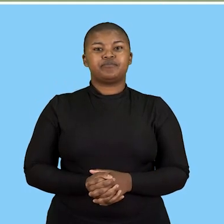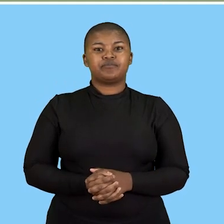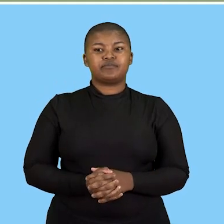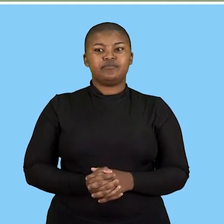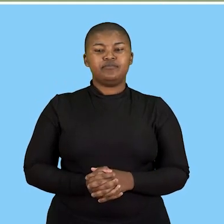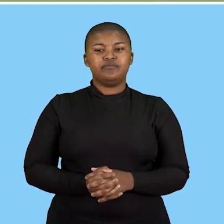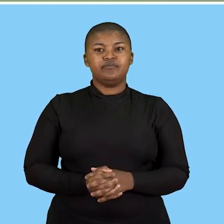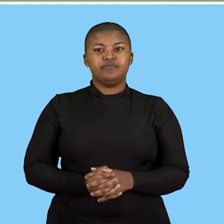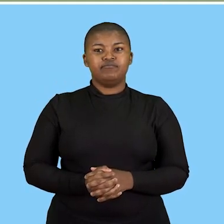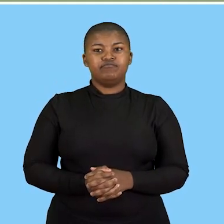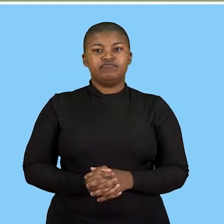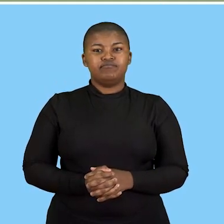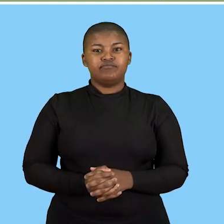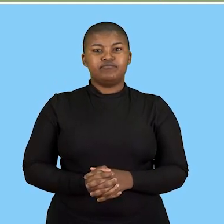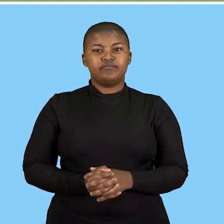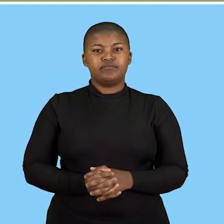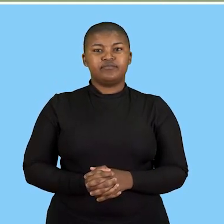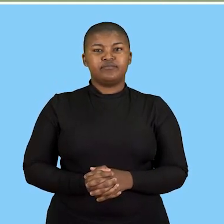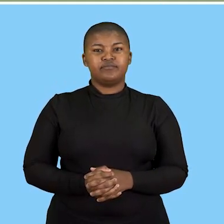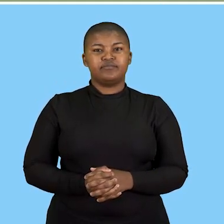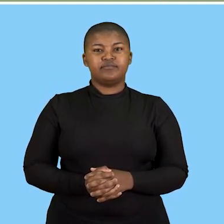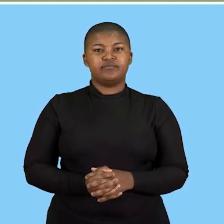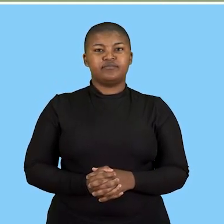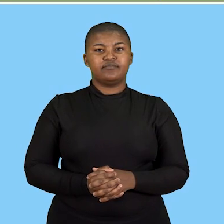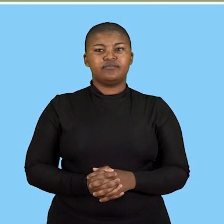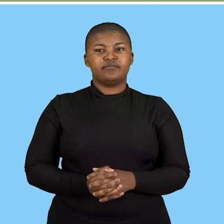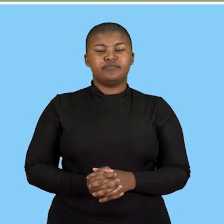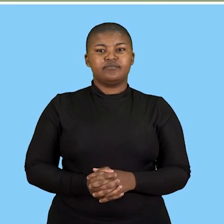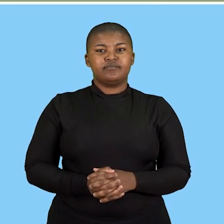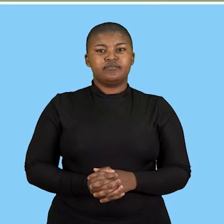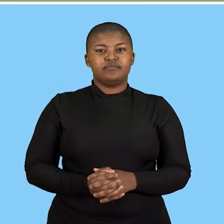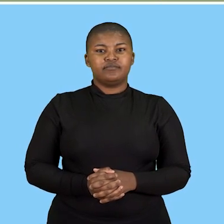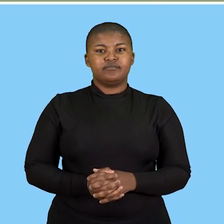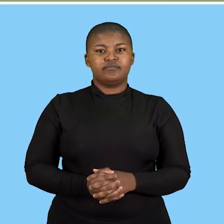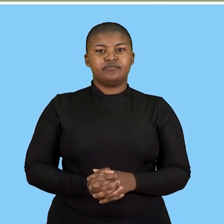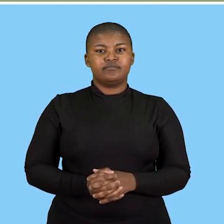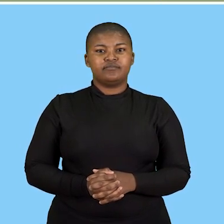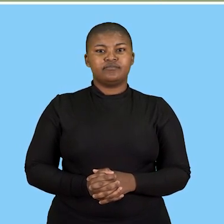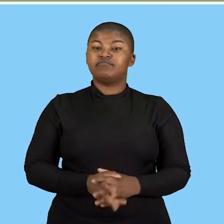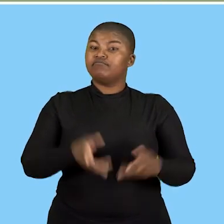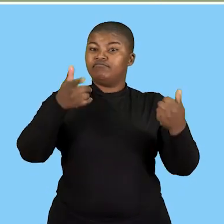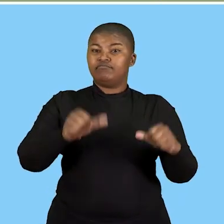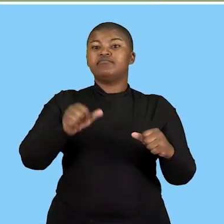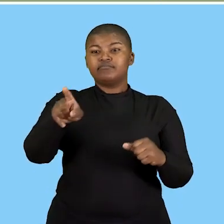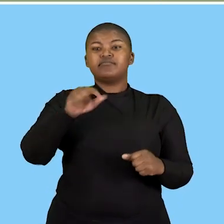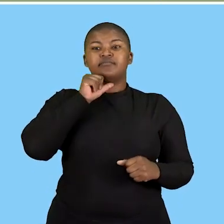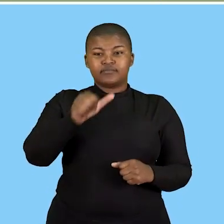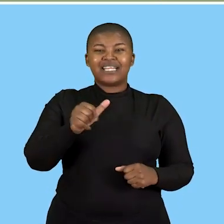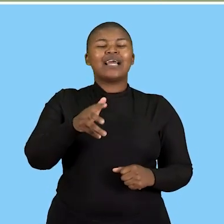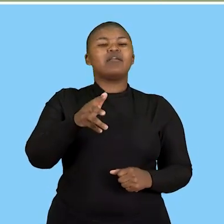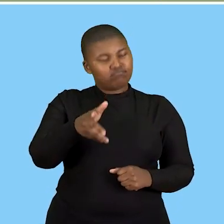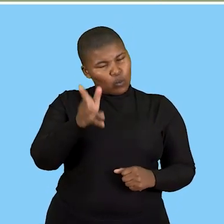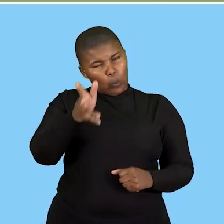to what the business is doing or what the business is planning to do. Now, the second sentence says